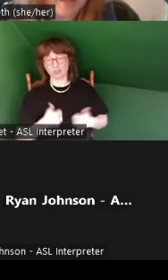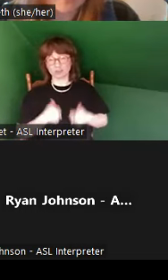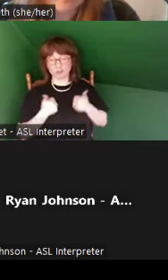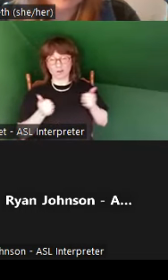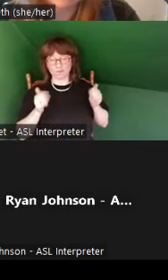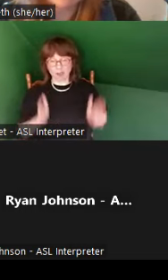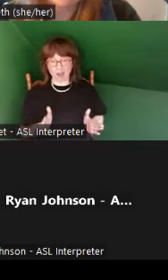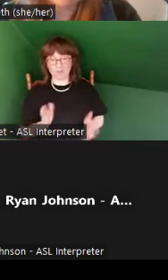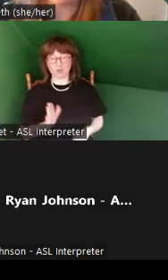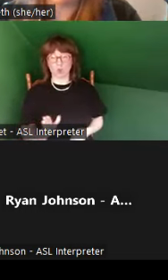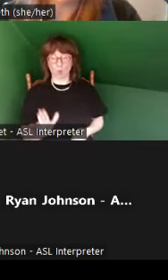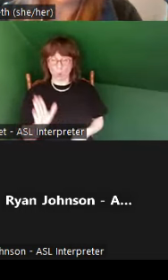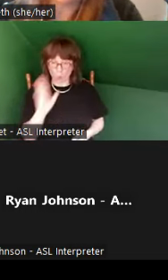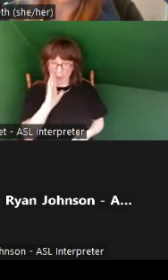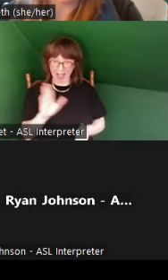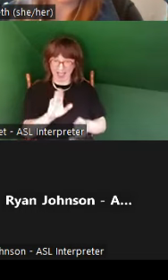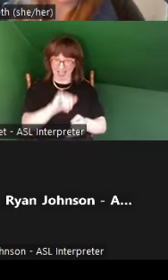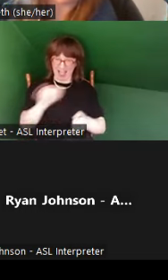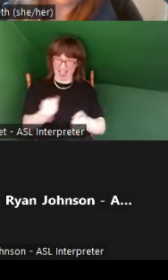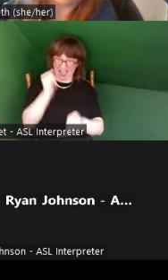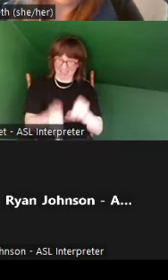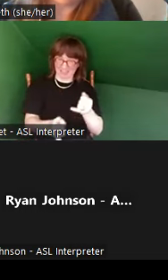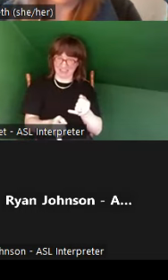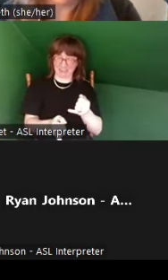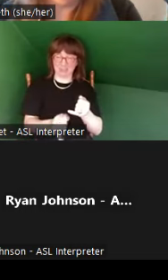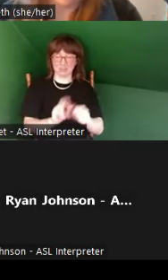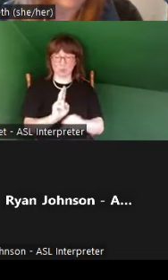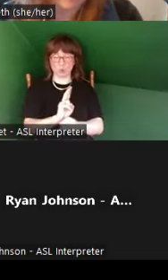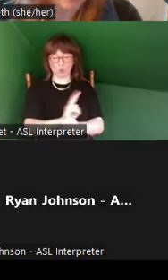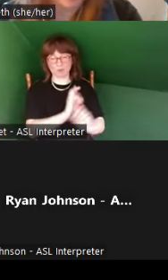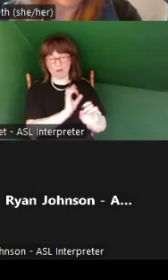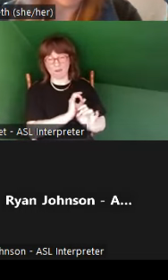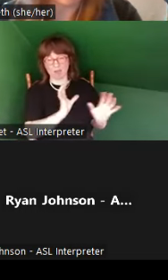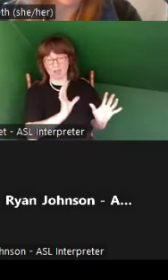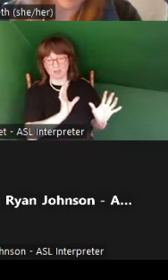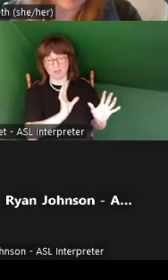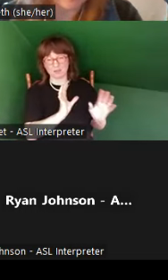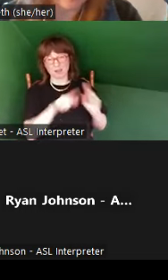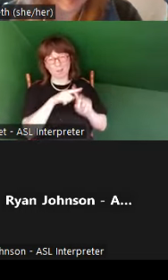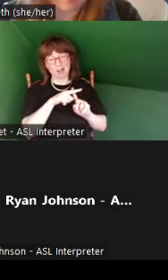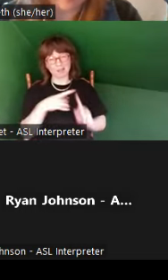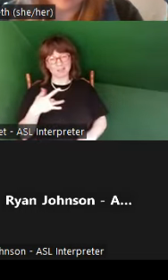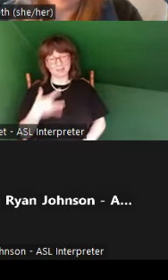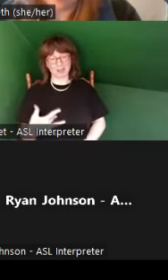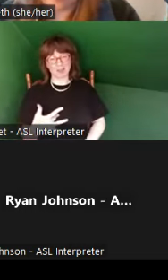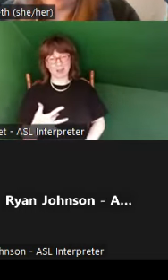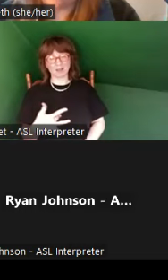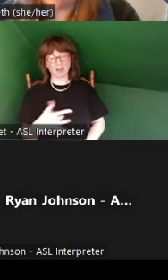violence back. And usually they don't throw the first punch or the first hit or